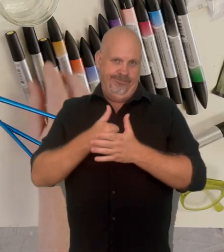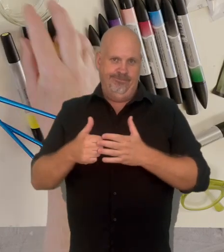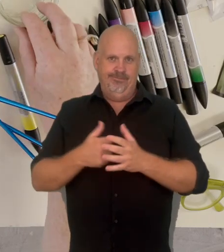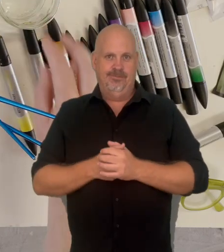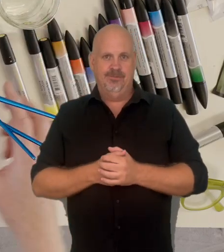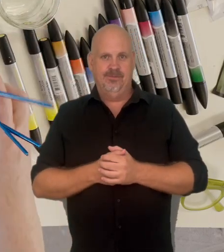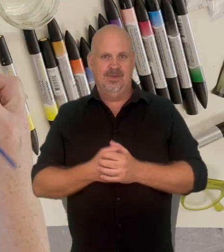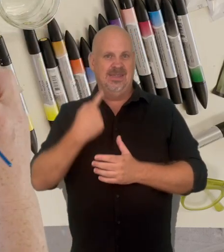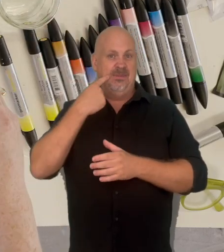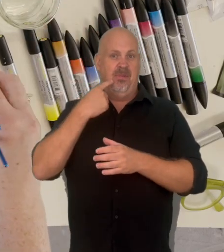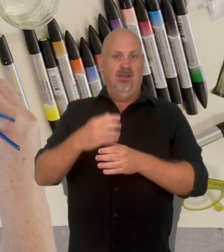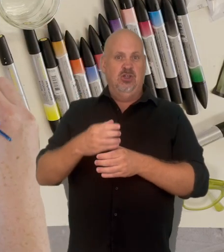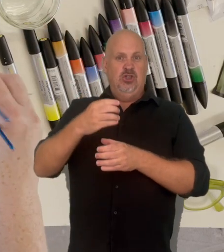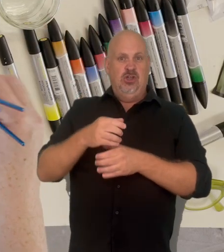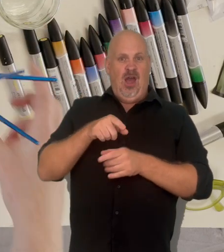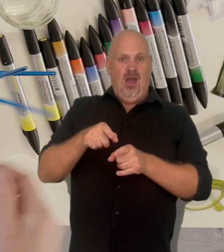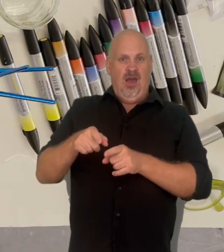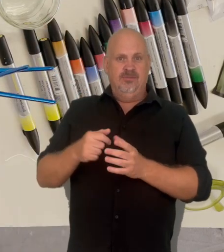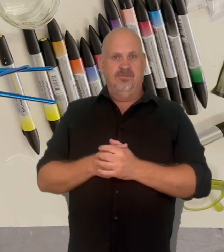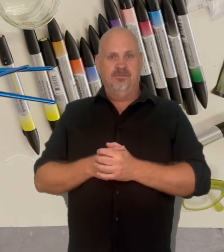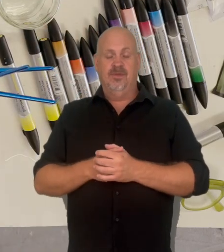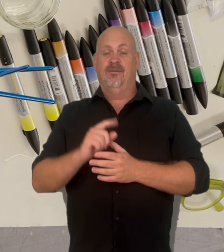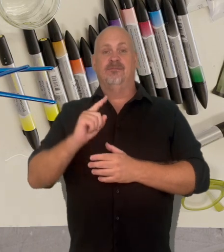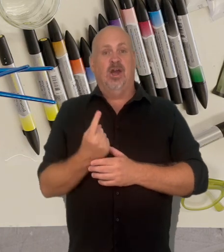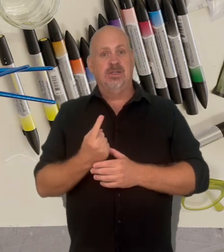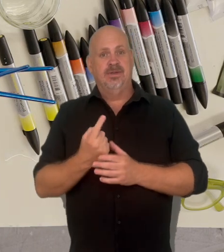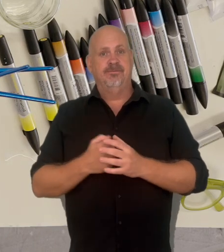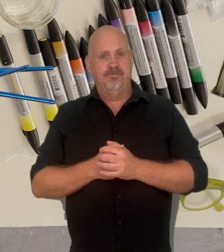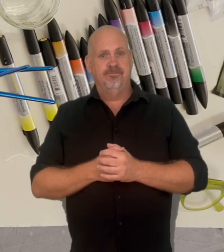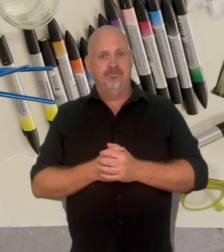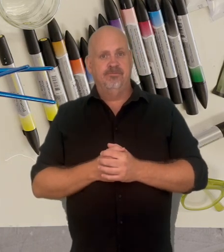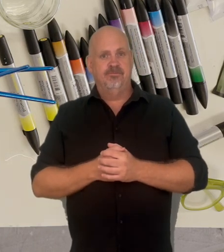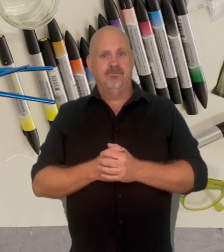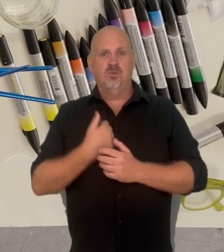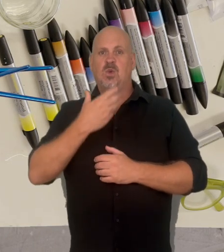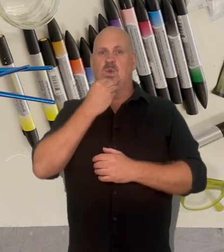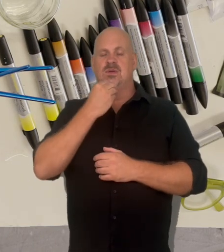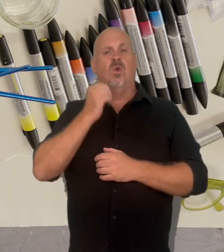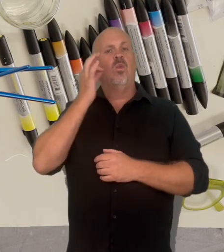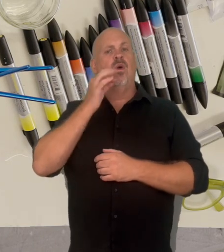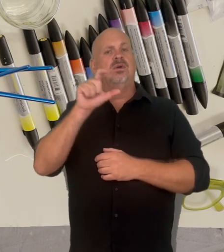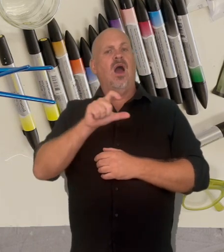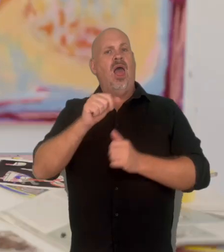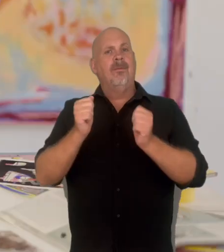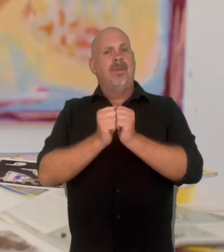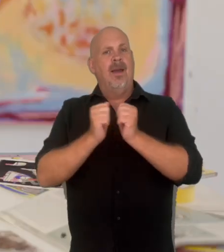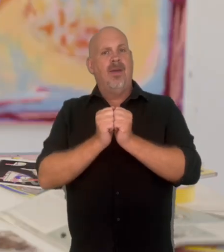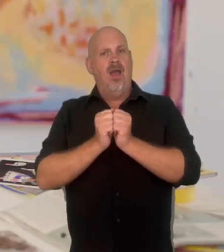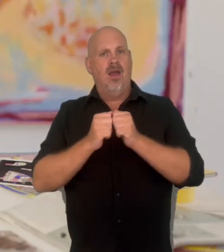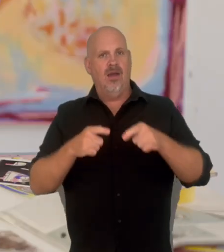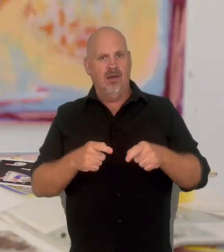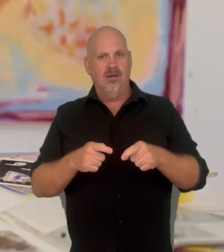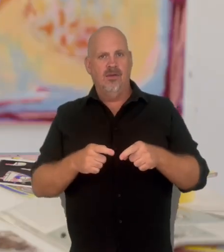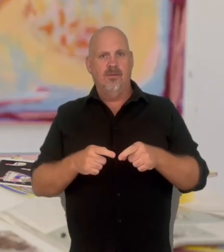simple jars that we're going to use. Okay, so first of all, I'm using some watercolor paper. You don't have